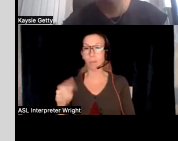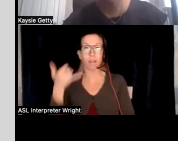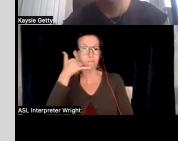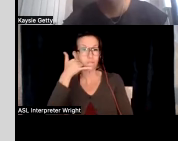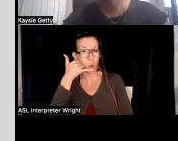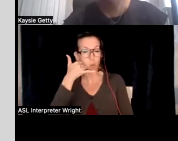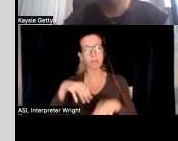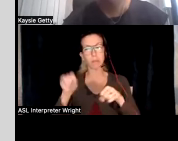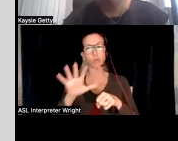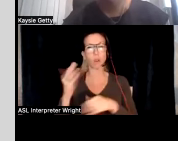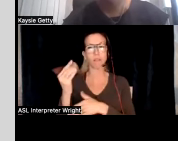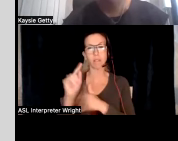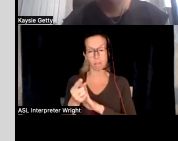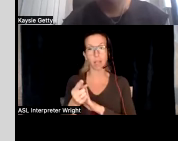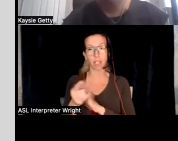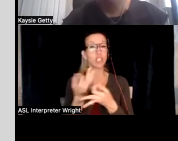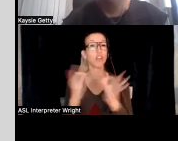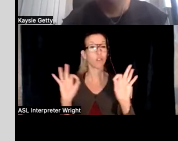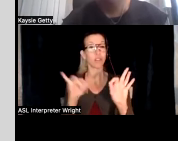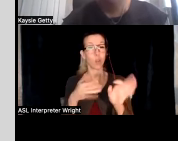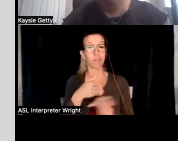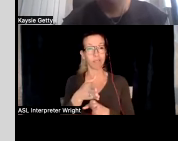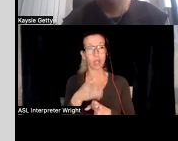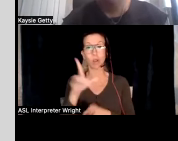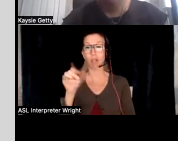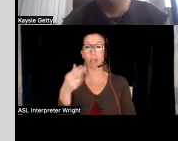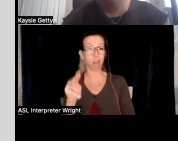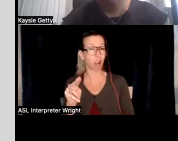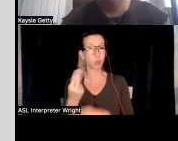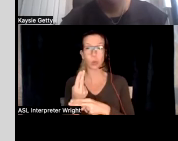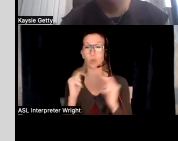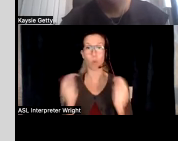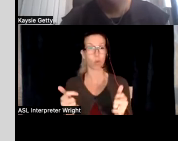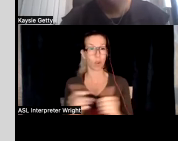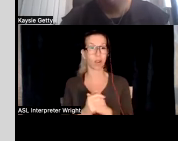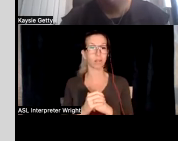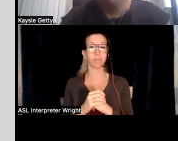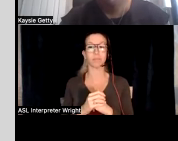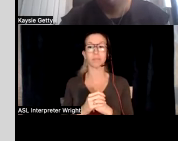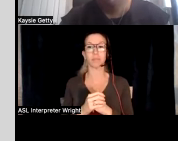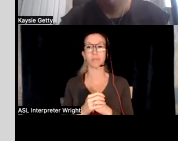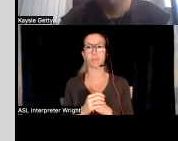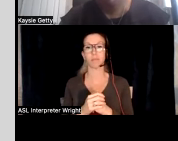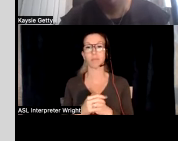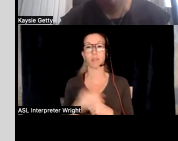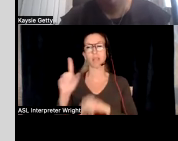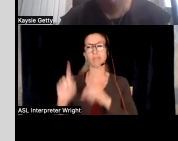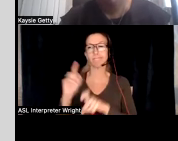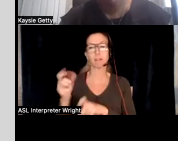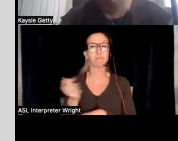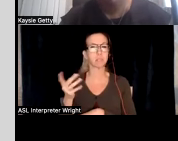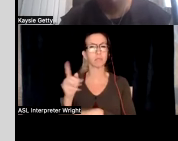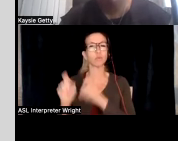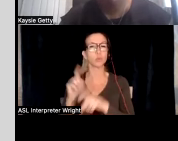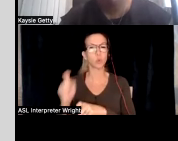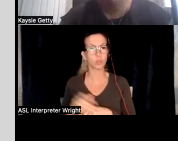minutes. It is free to the field. You can log on and start using it right away. And it asks a series of questions, and there's a